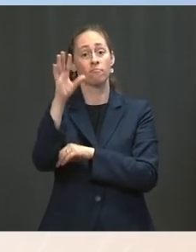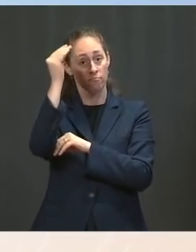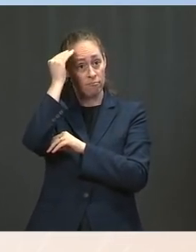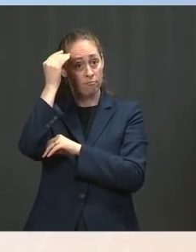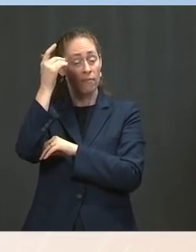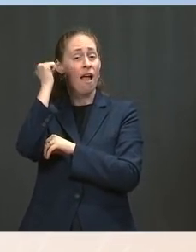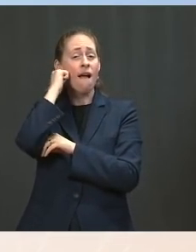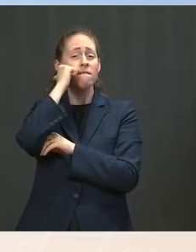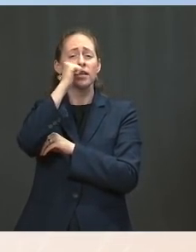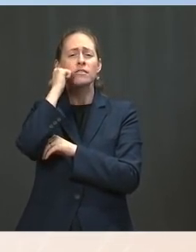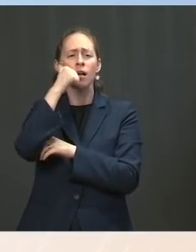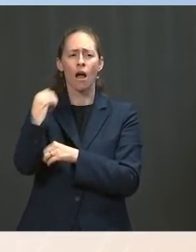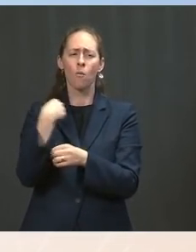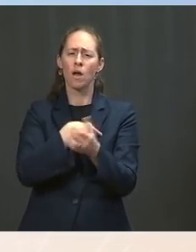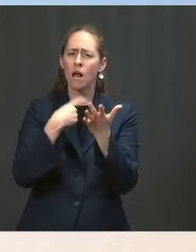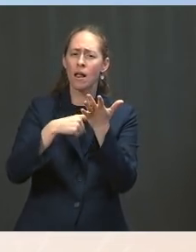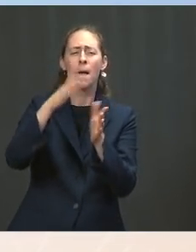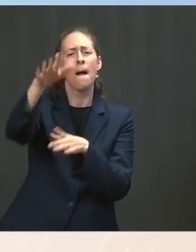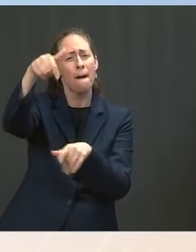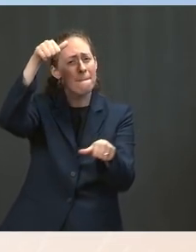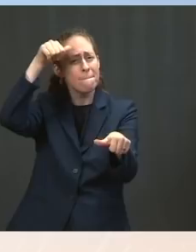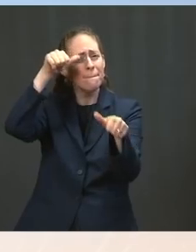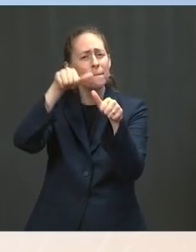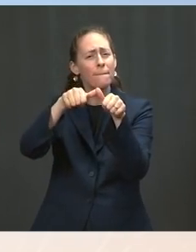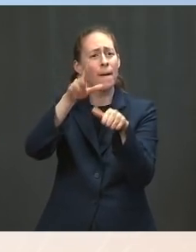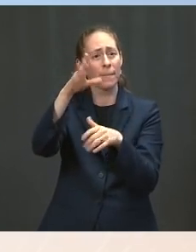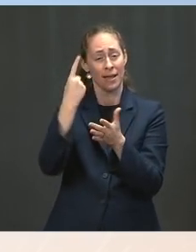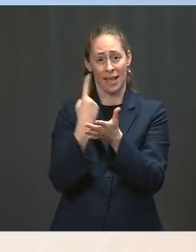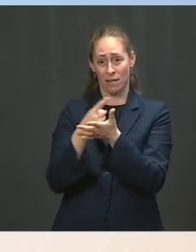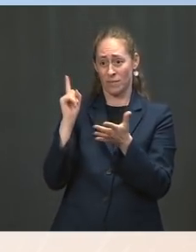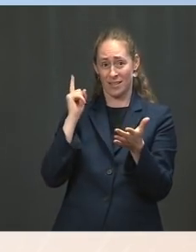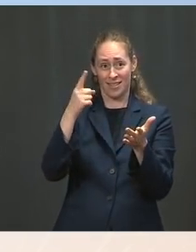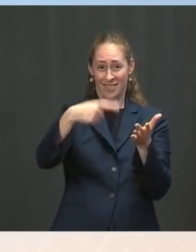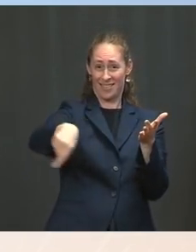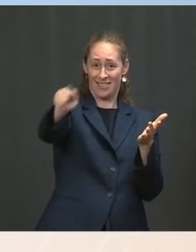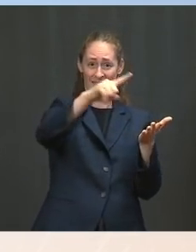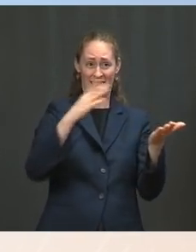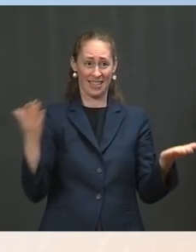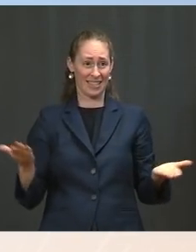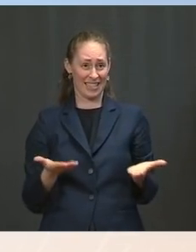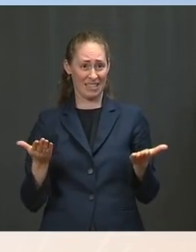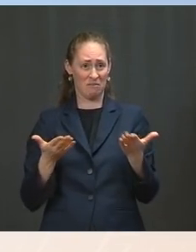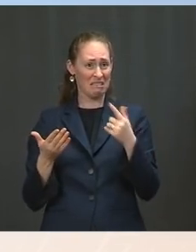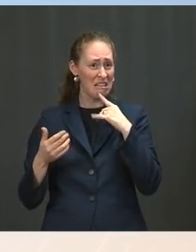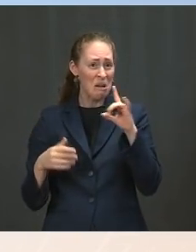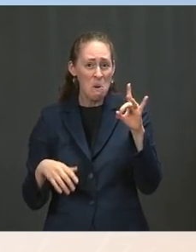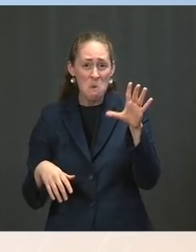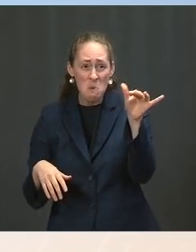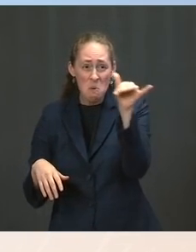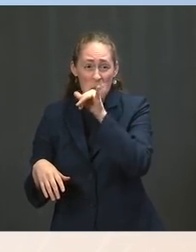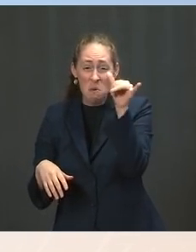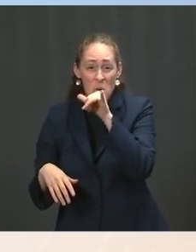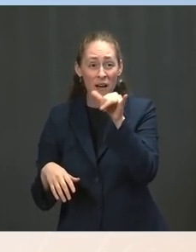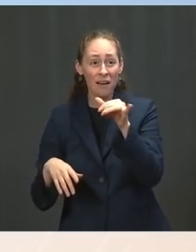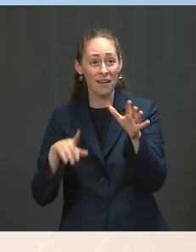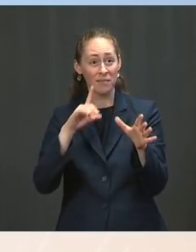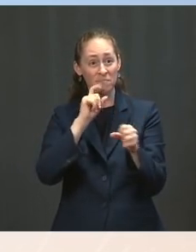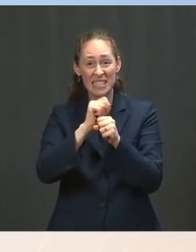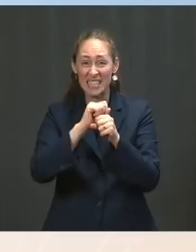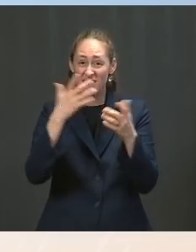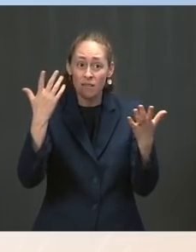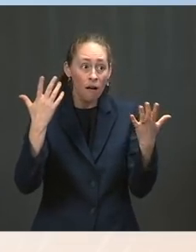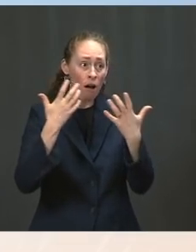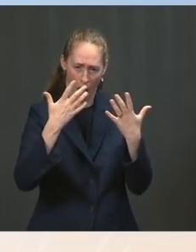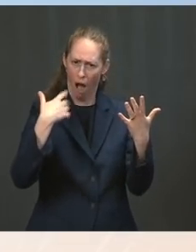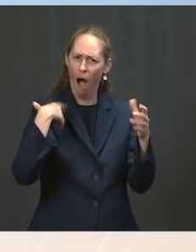a week ago, I don't think almost anyone in this briefing room would have thought we'd be standing here today with 37,000 people already evacuated from the country.